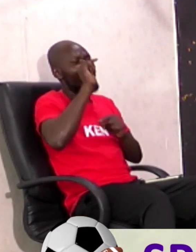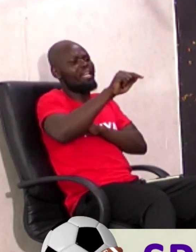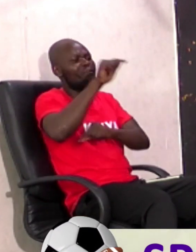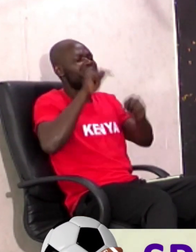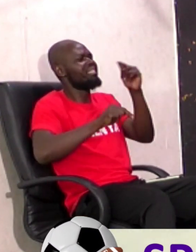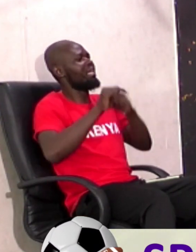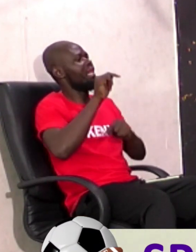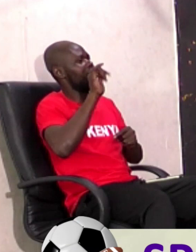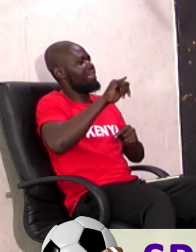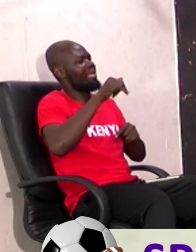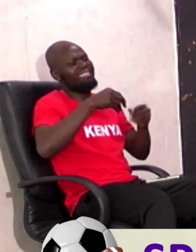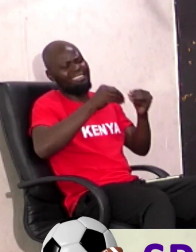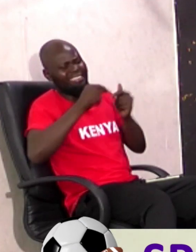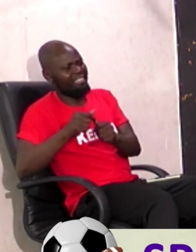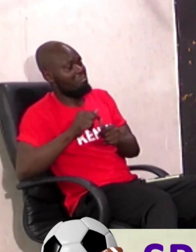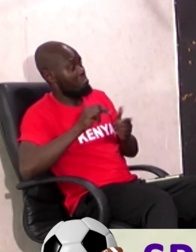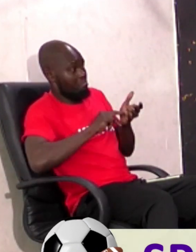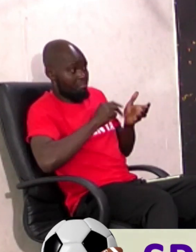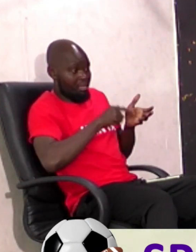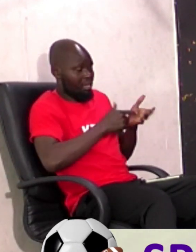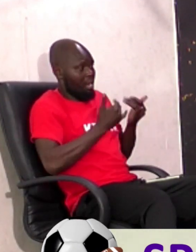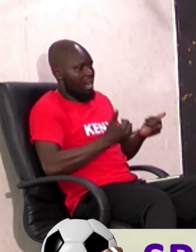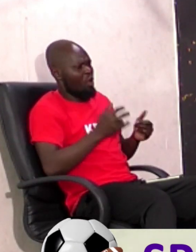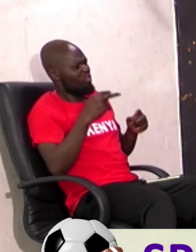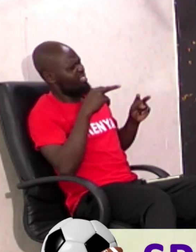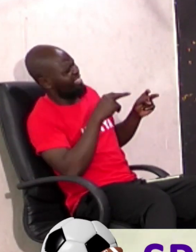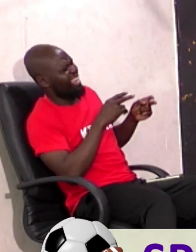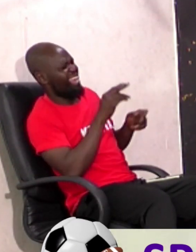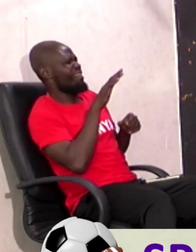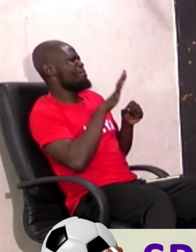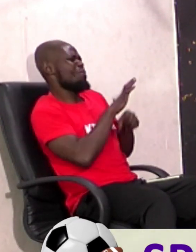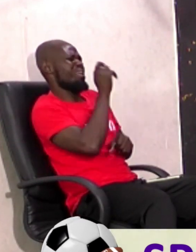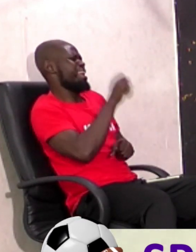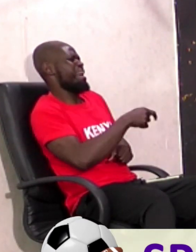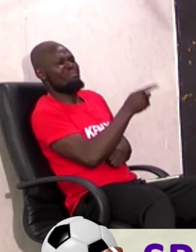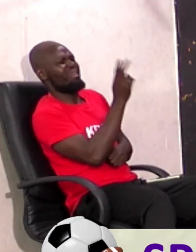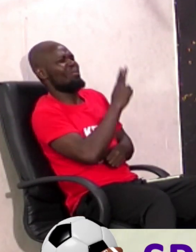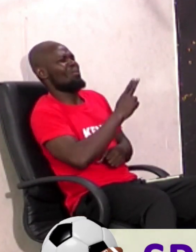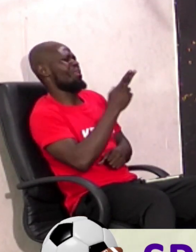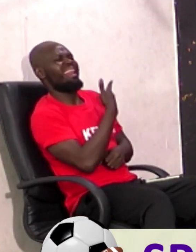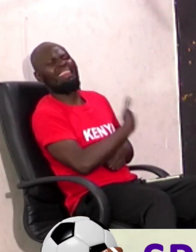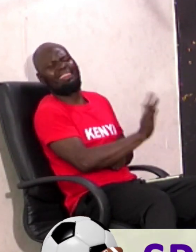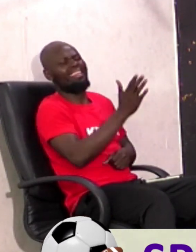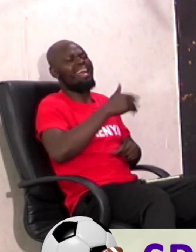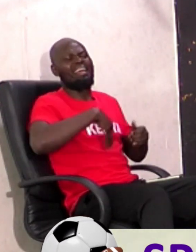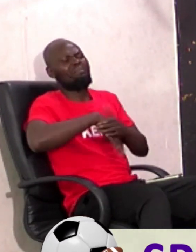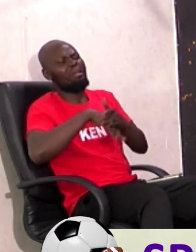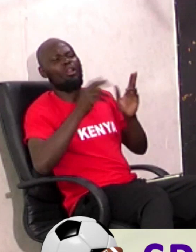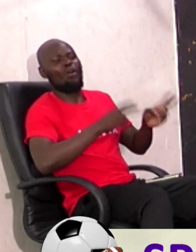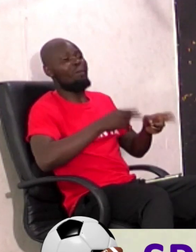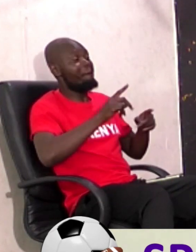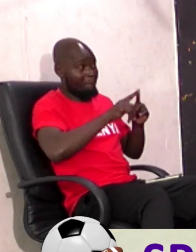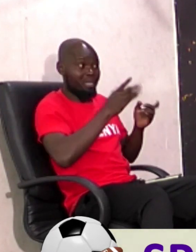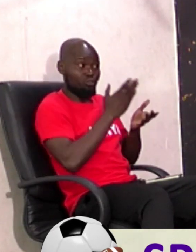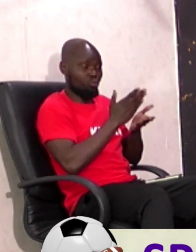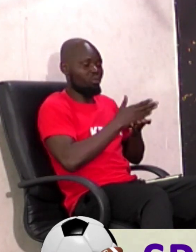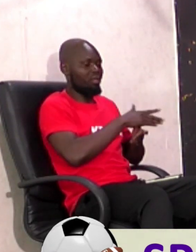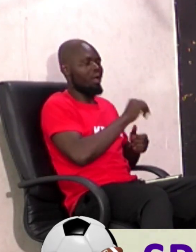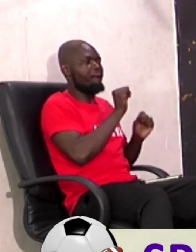when they played against Manchester United, they divided the goals. Right. But for